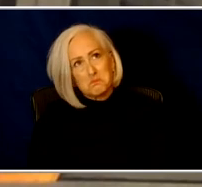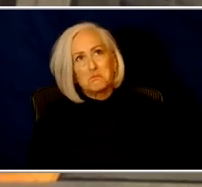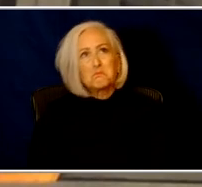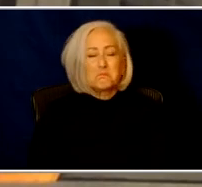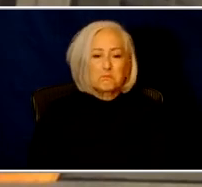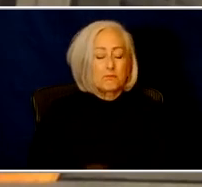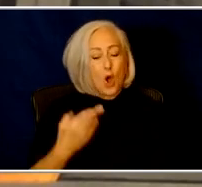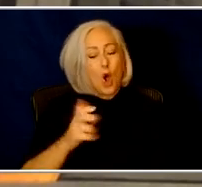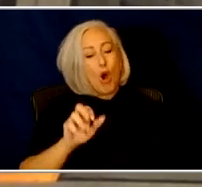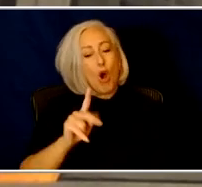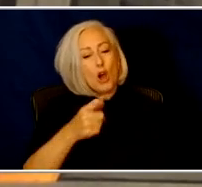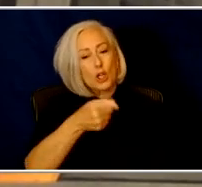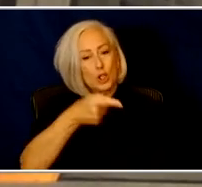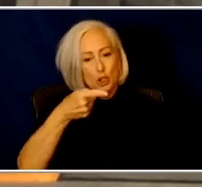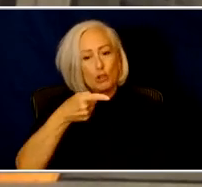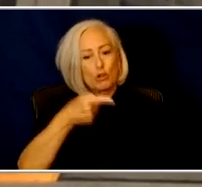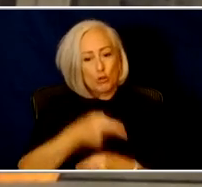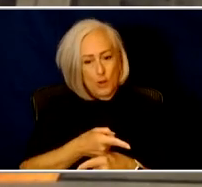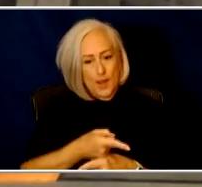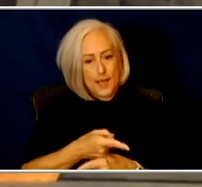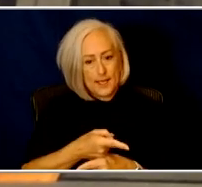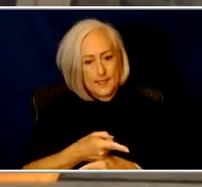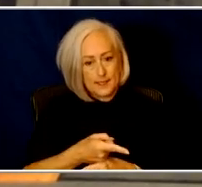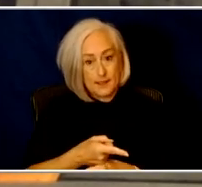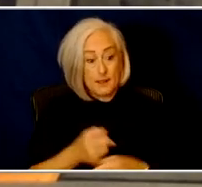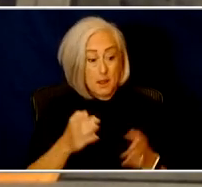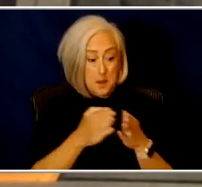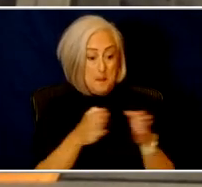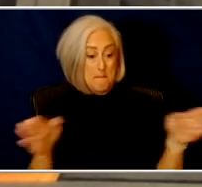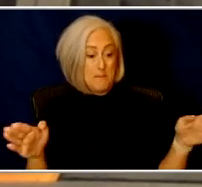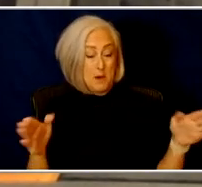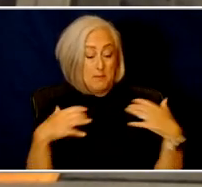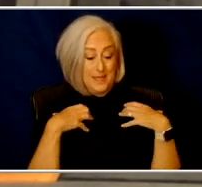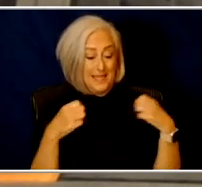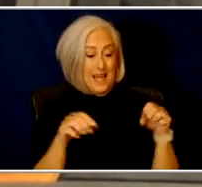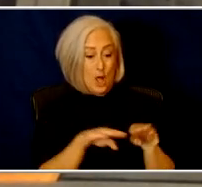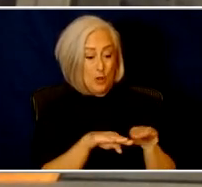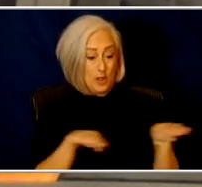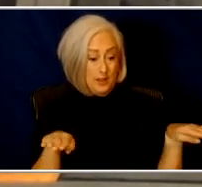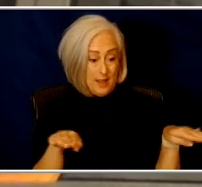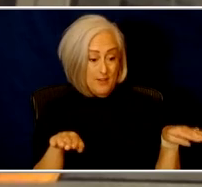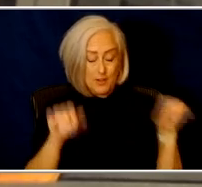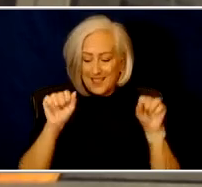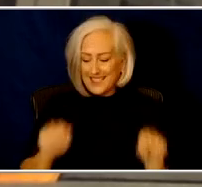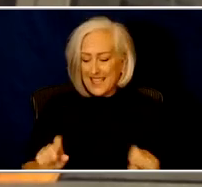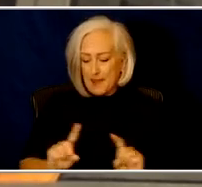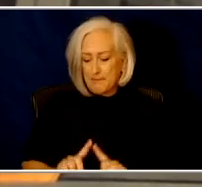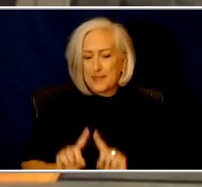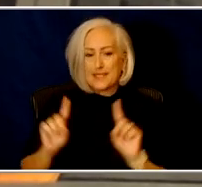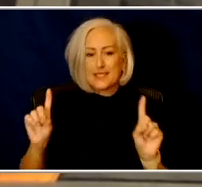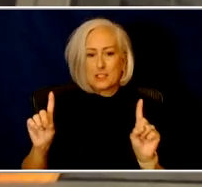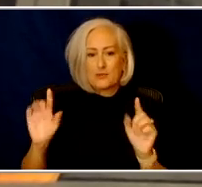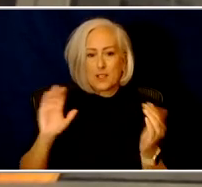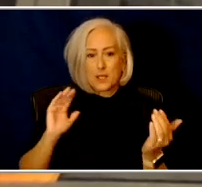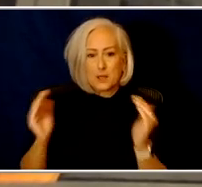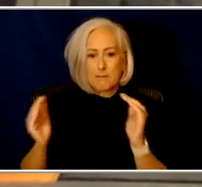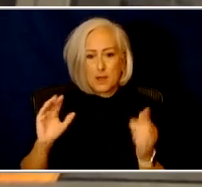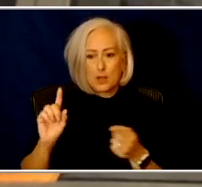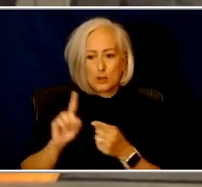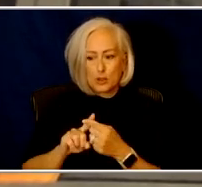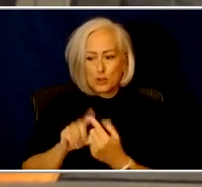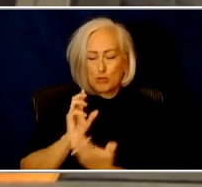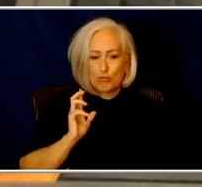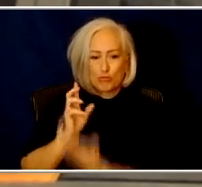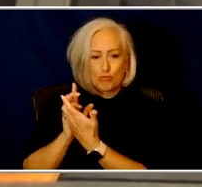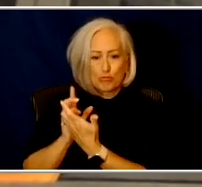you're right. What we do at a public health level can be different when we personalize it to